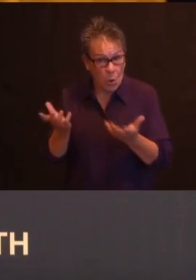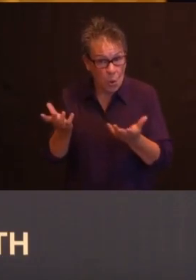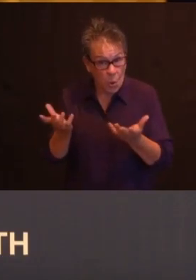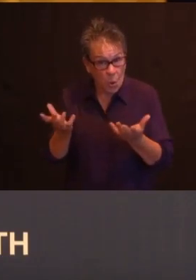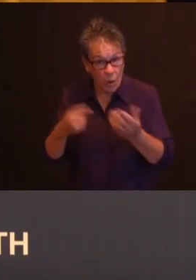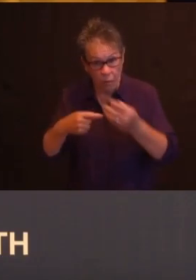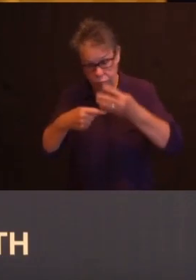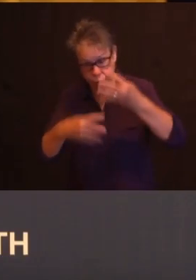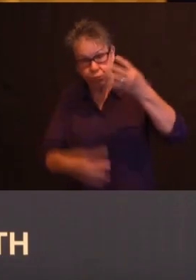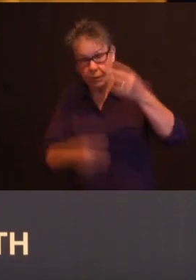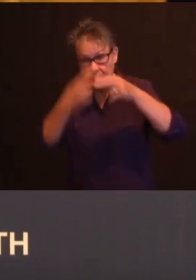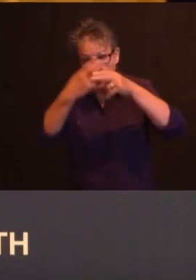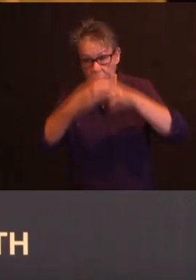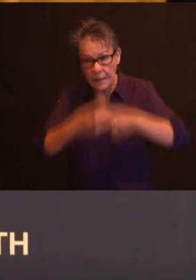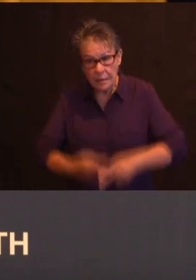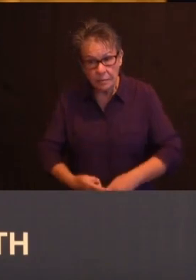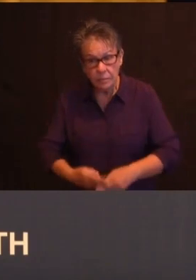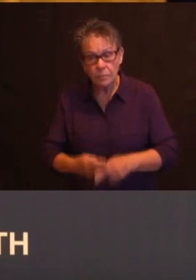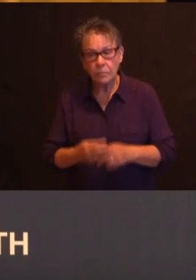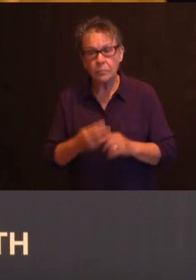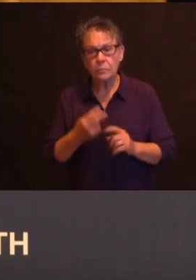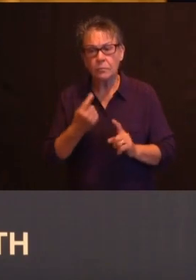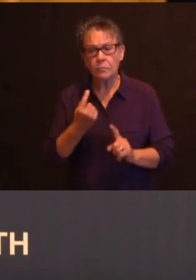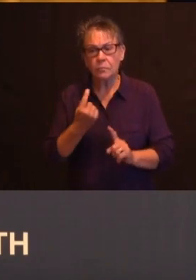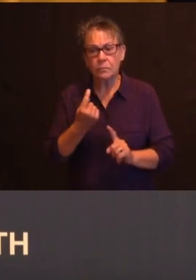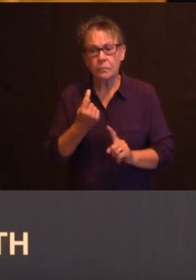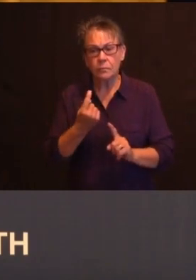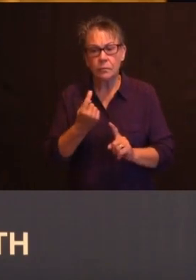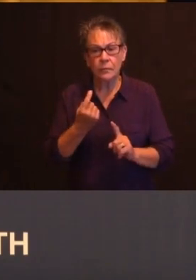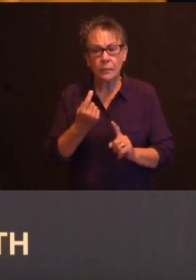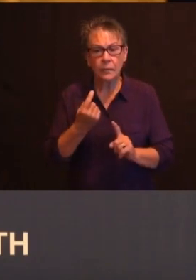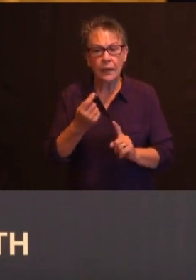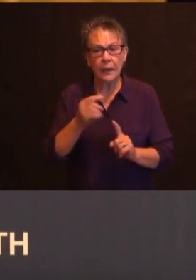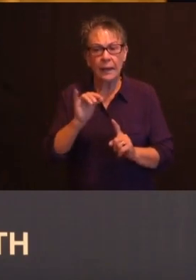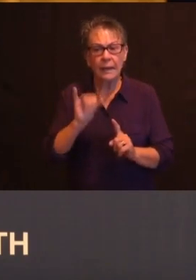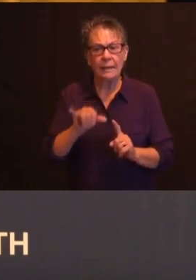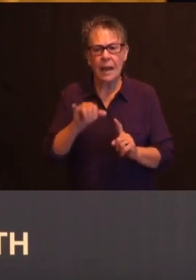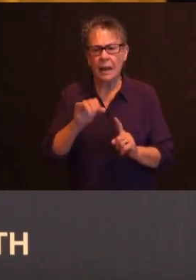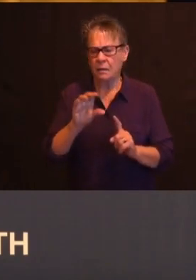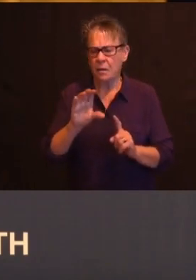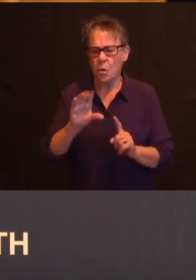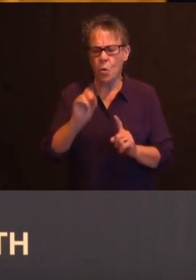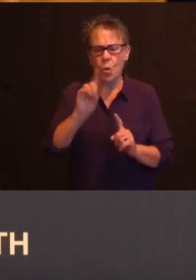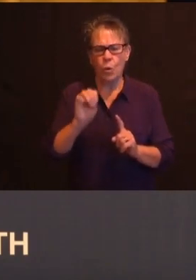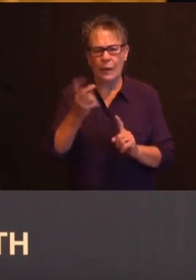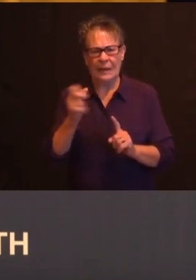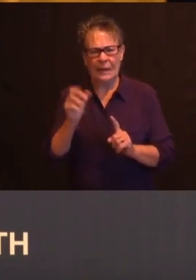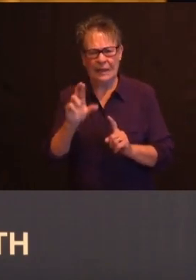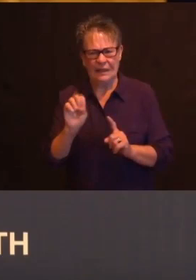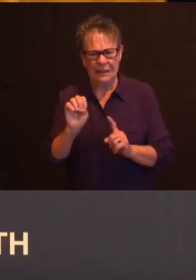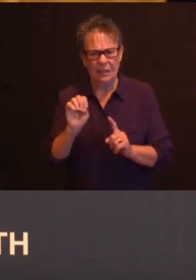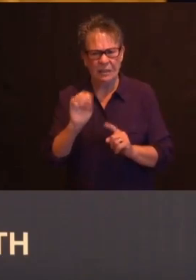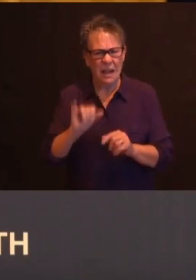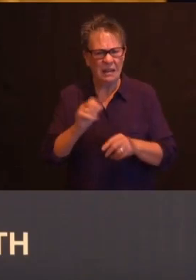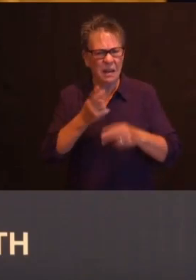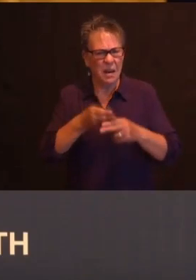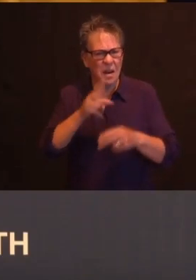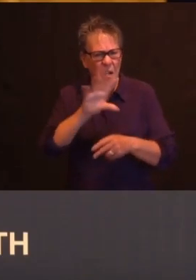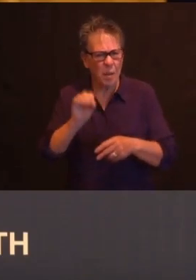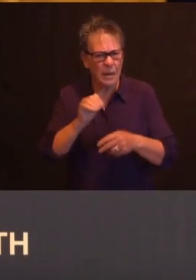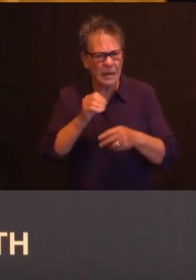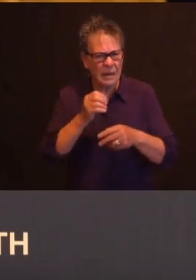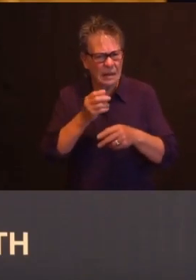Cohere Communications, got a loan. It's valued from $350,000 to $1 million. It reported that it